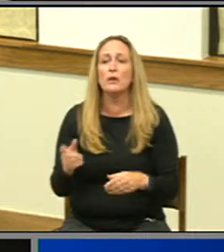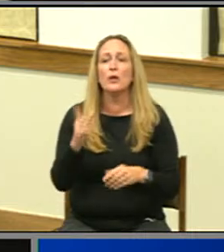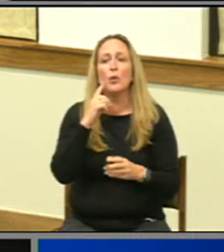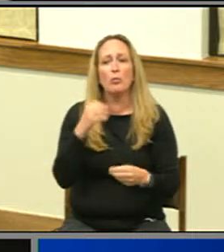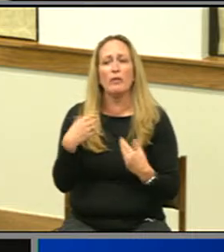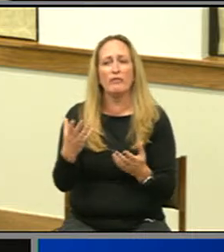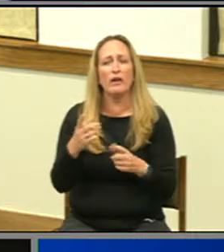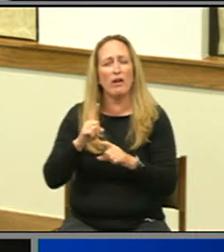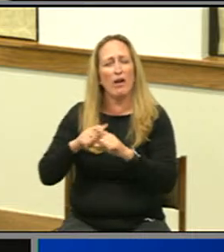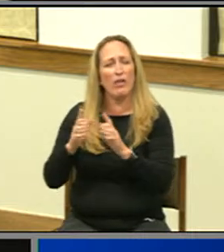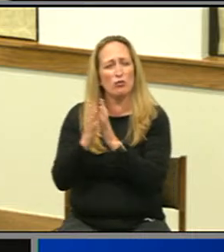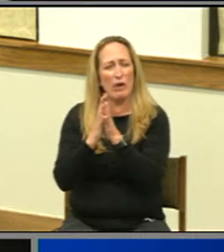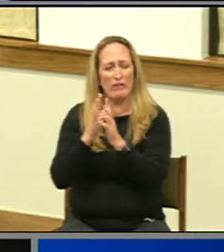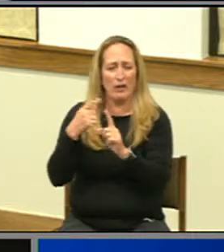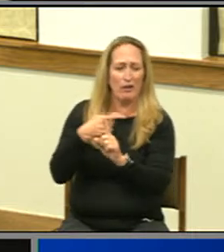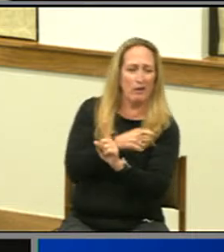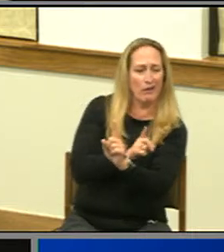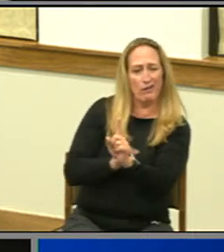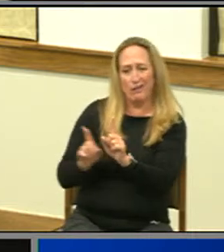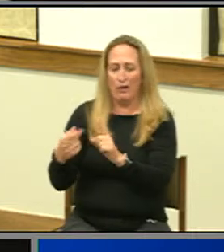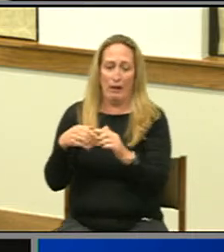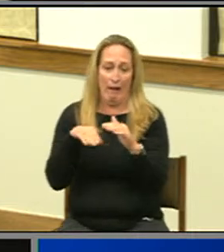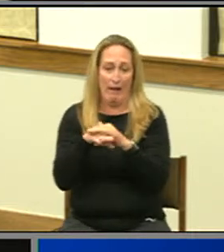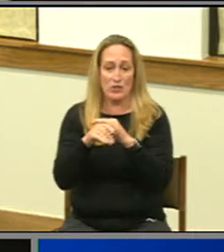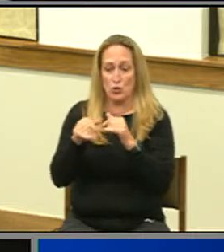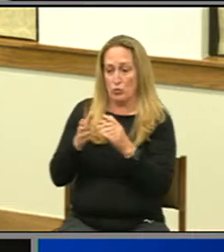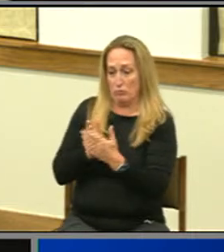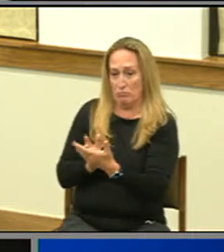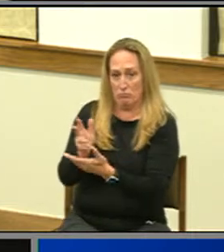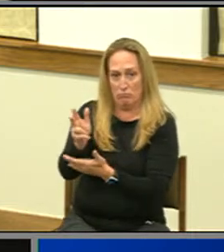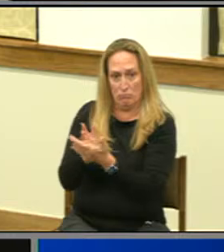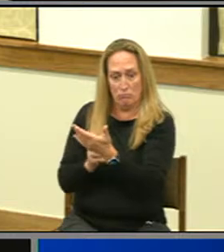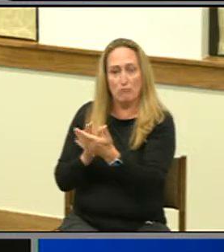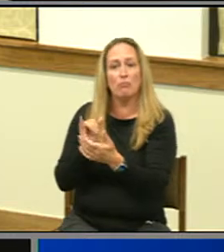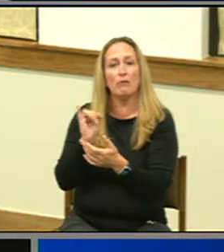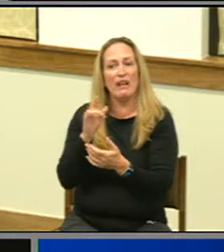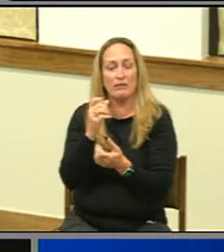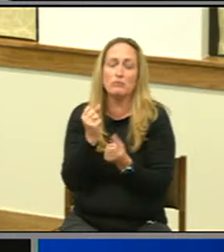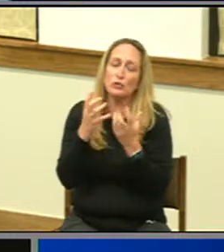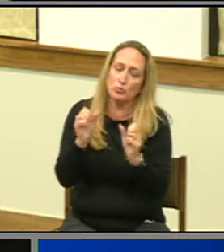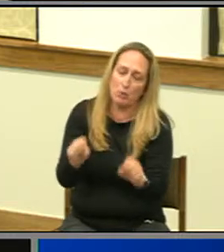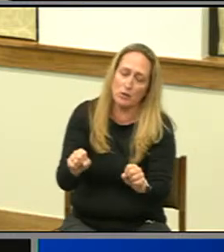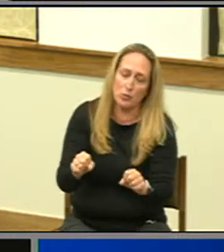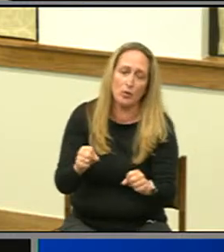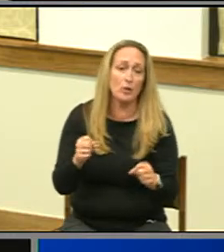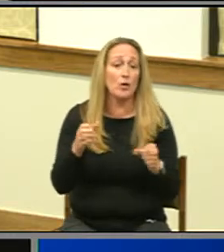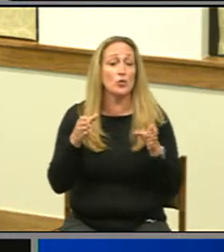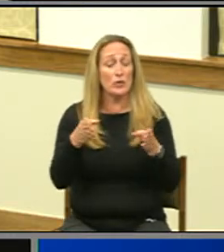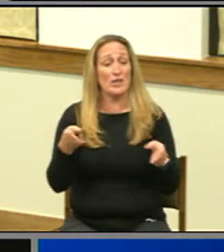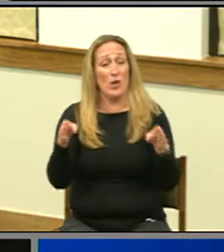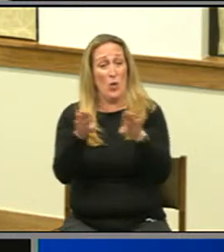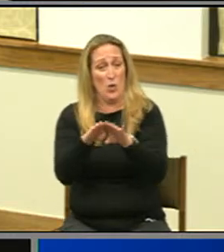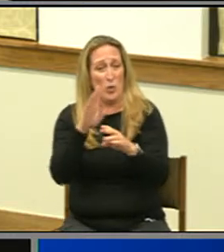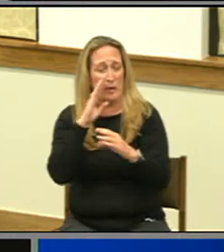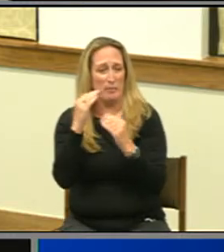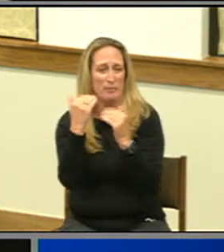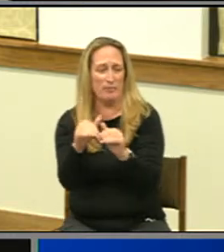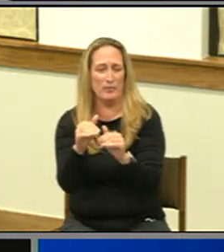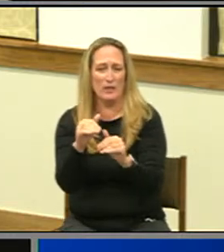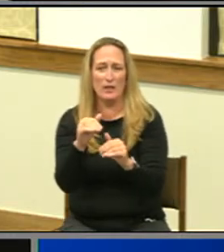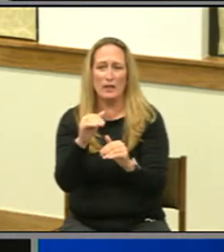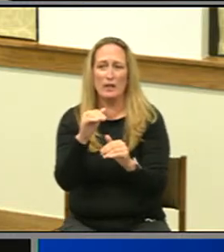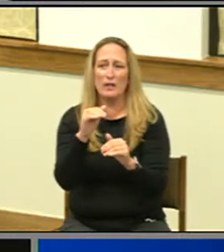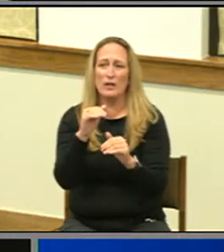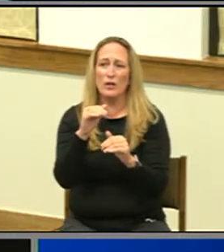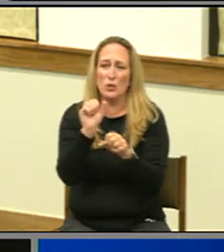provide alternate traffic routes and maintain access to driveway as much as possible. Street closures will be limited to immediate